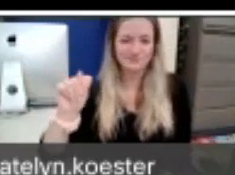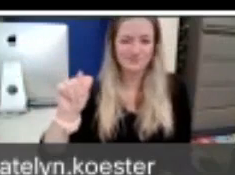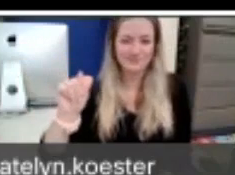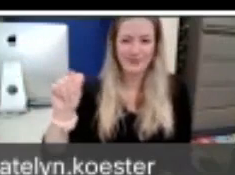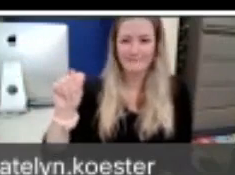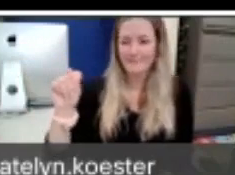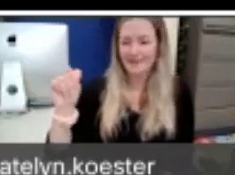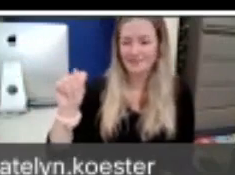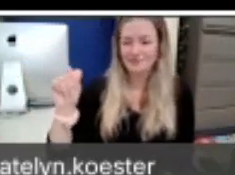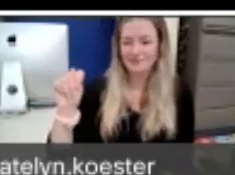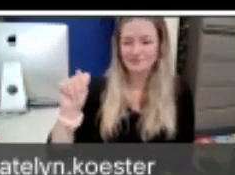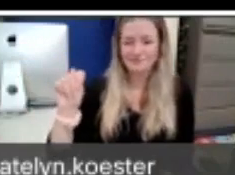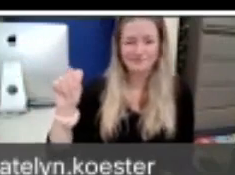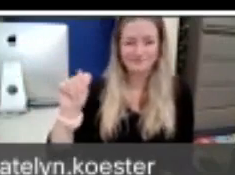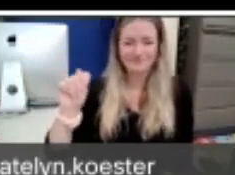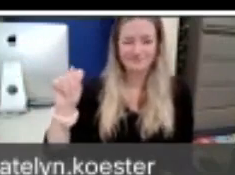bathroom.